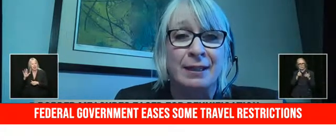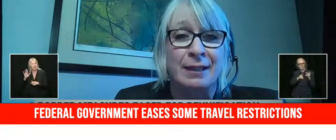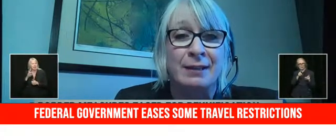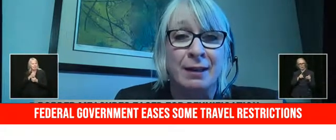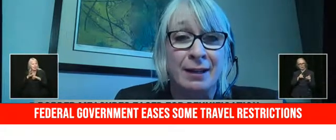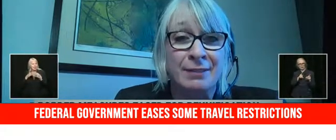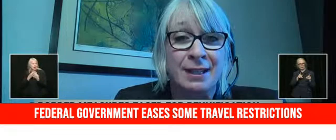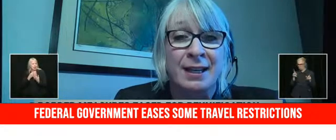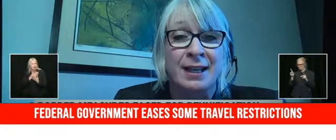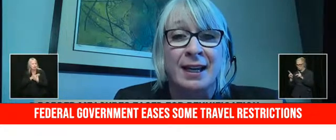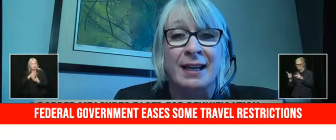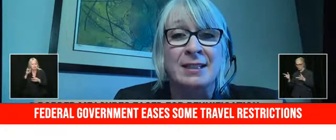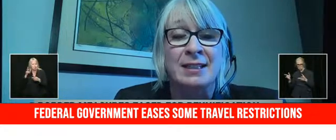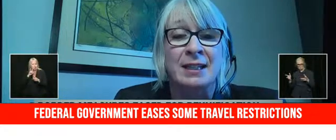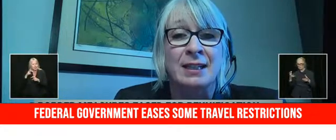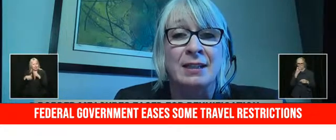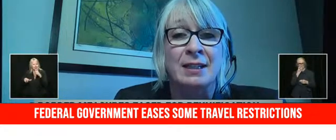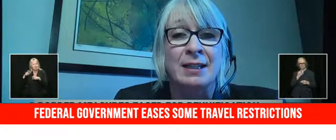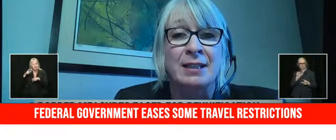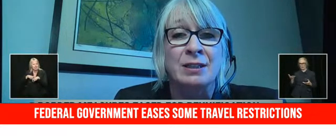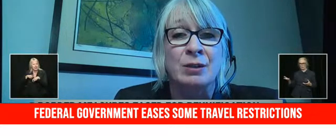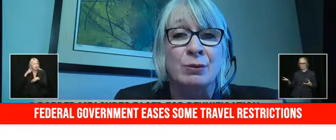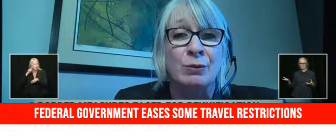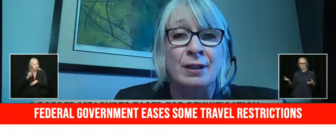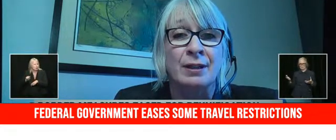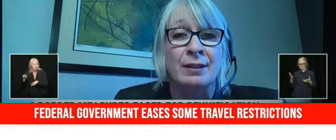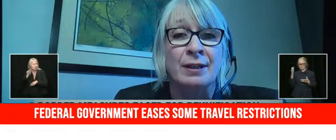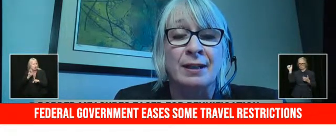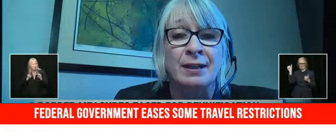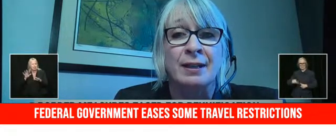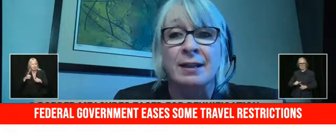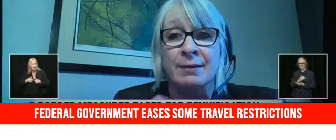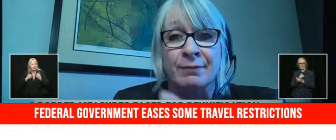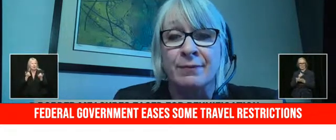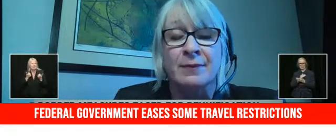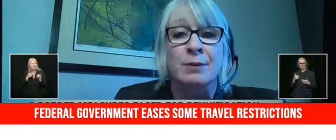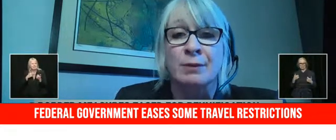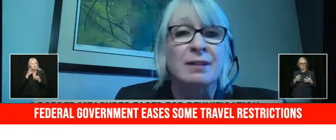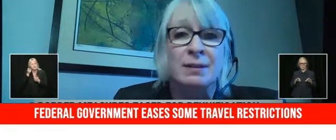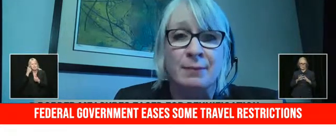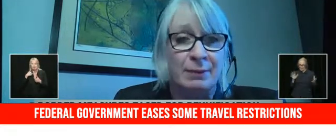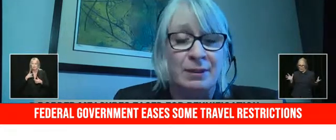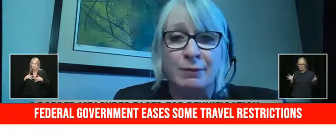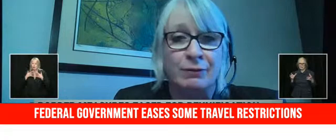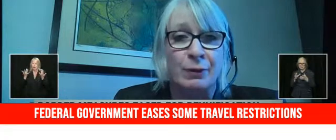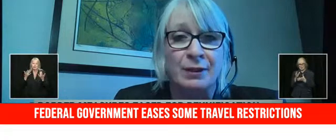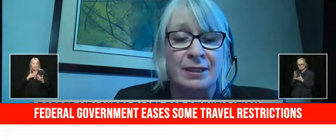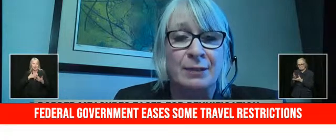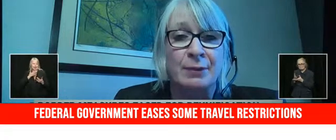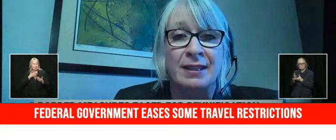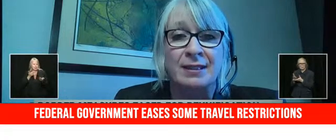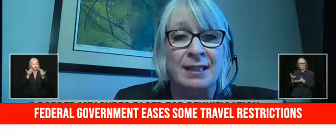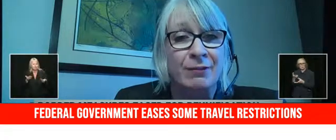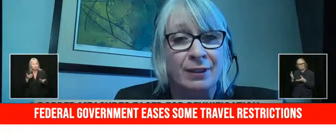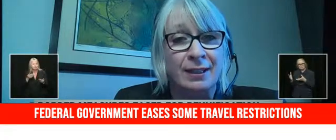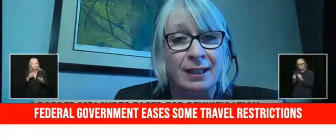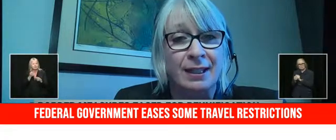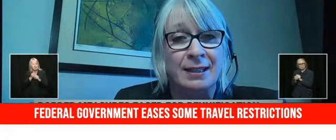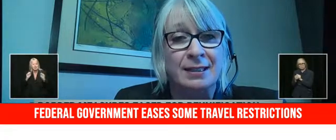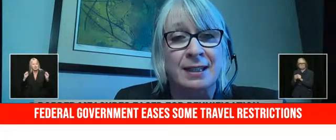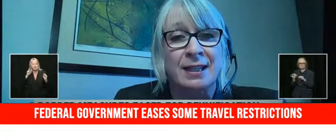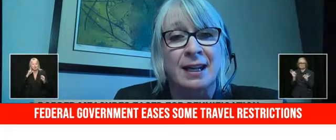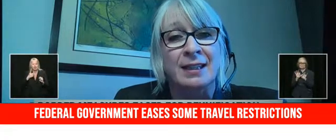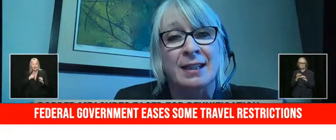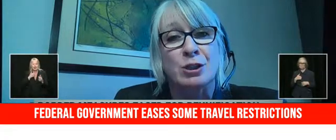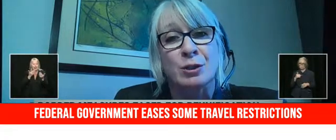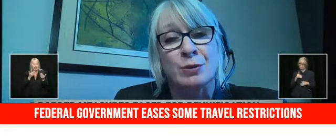their family lives. And so I am thrilled to be able to move forward in this way that's safe for